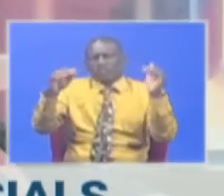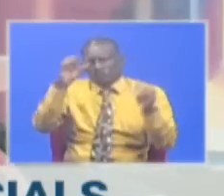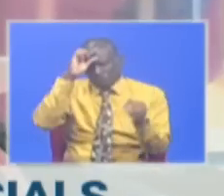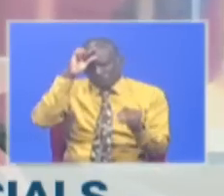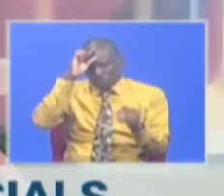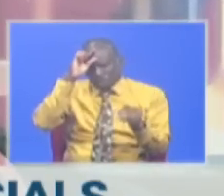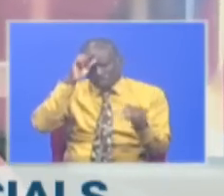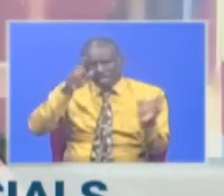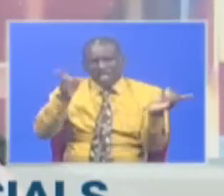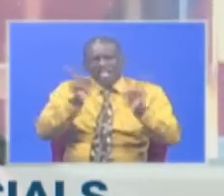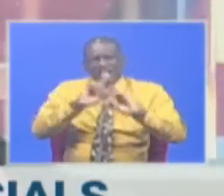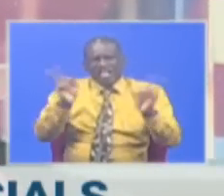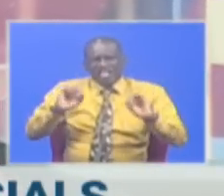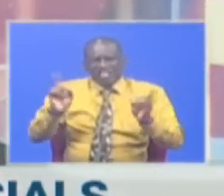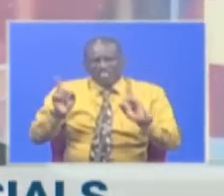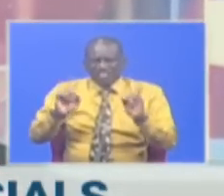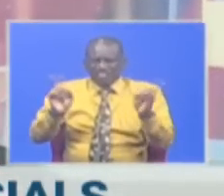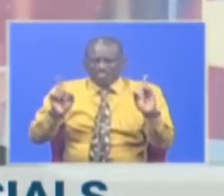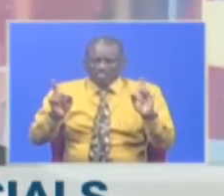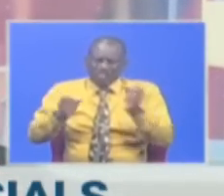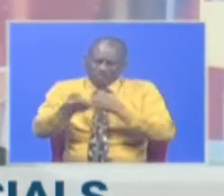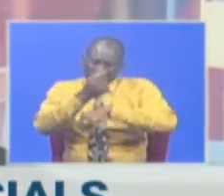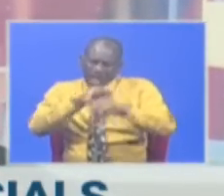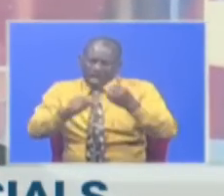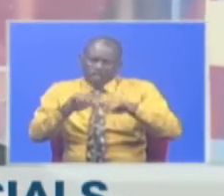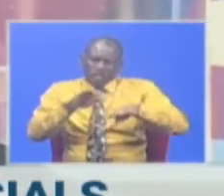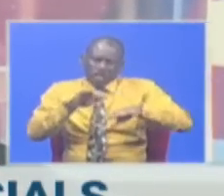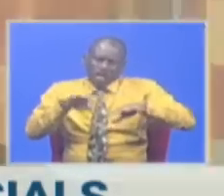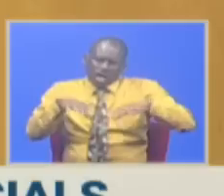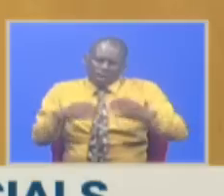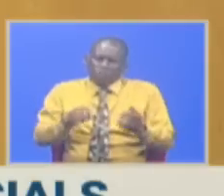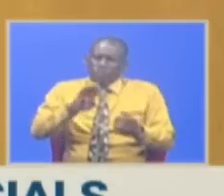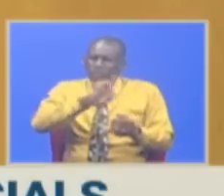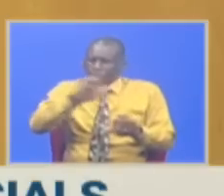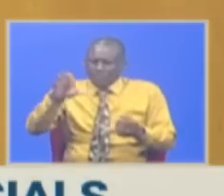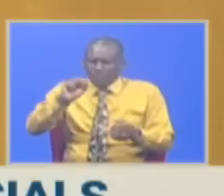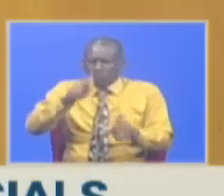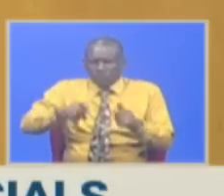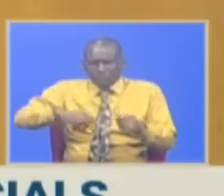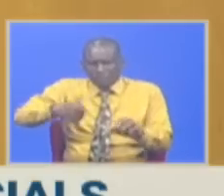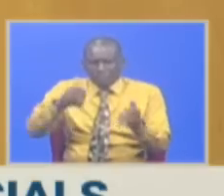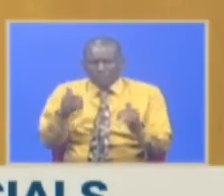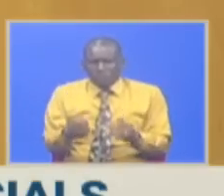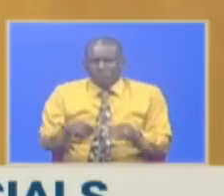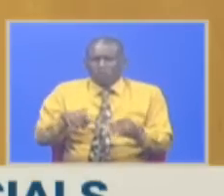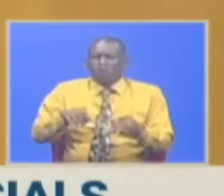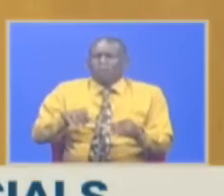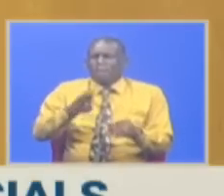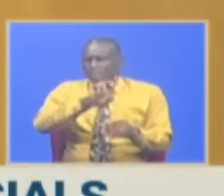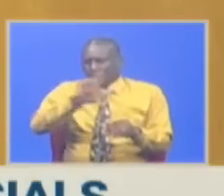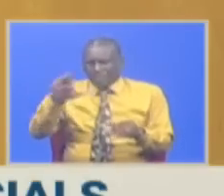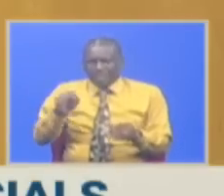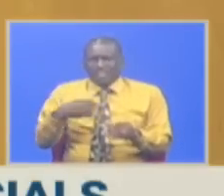to take the cue to act on pending bills in their books. Pending bills have robbed this